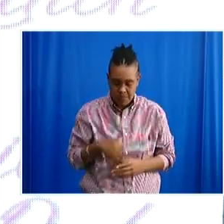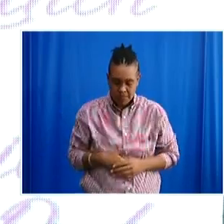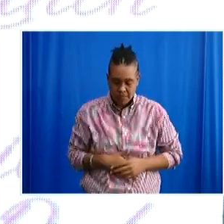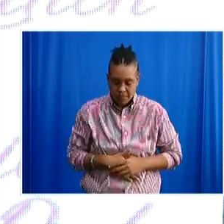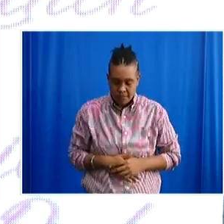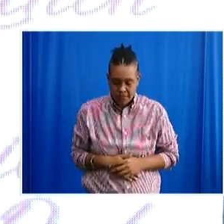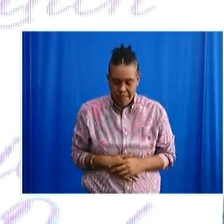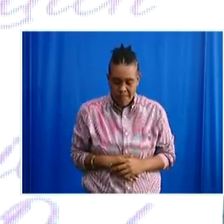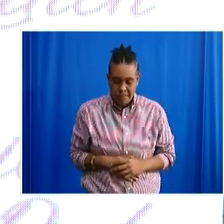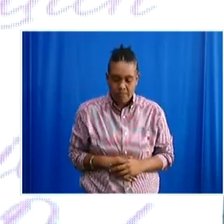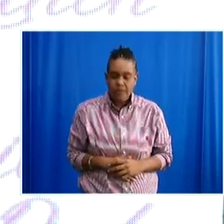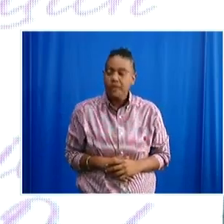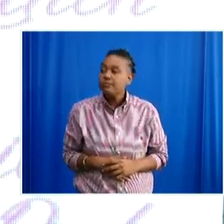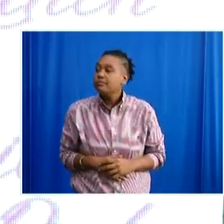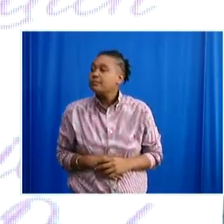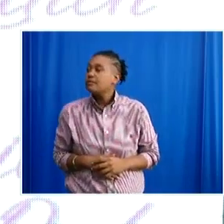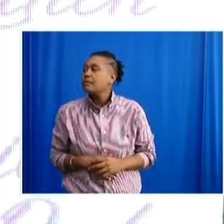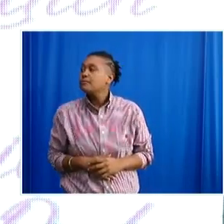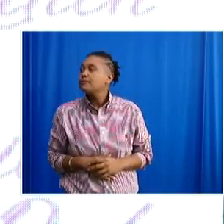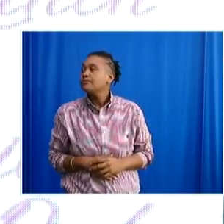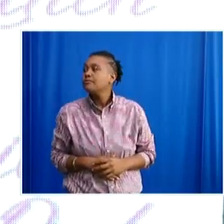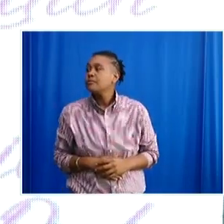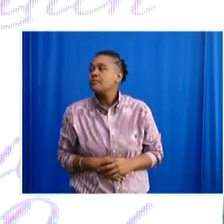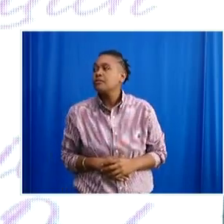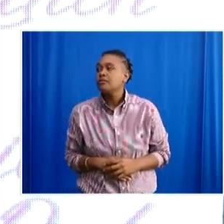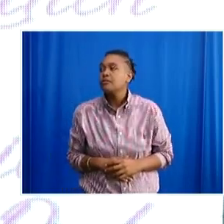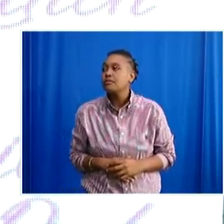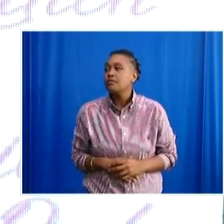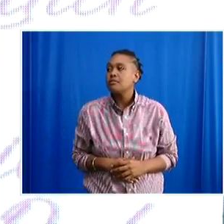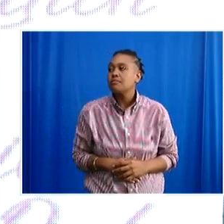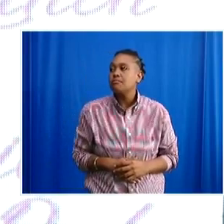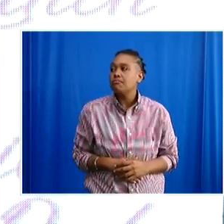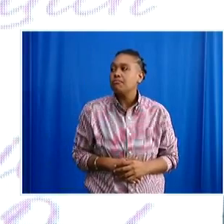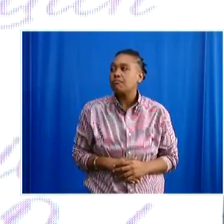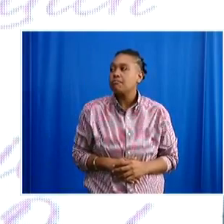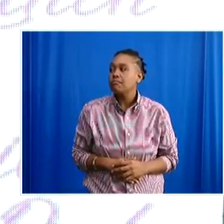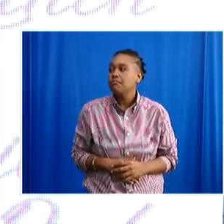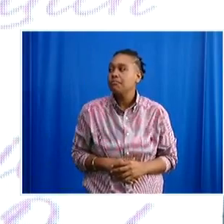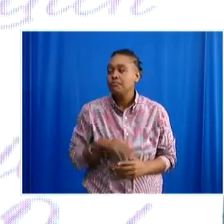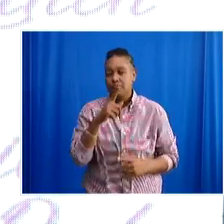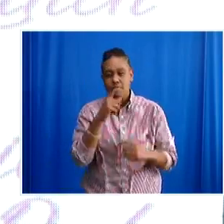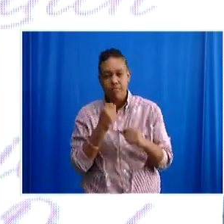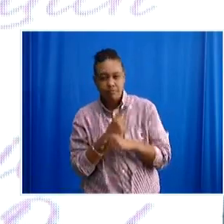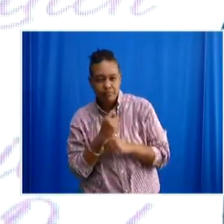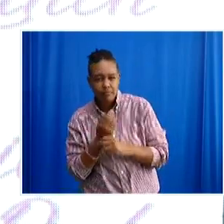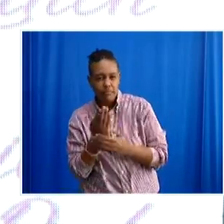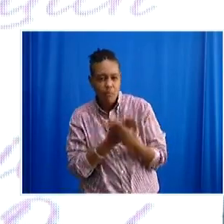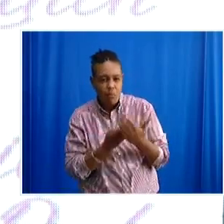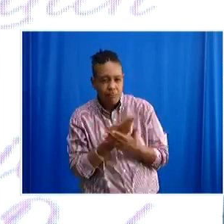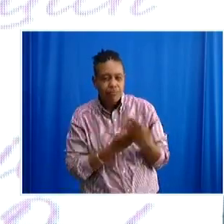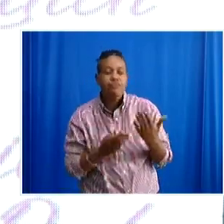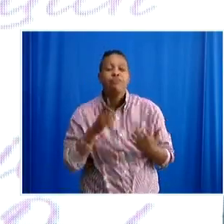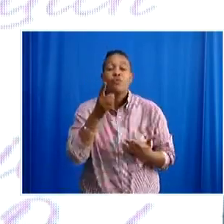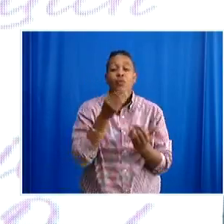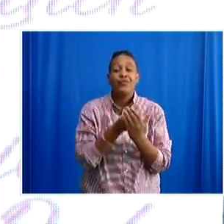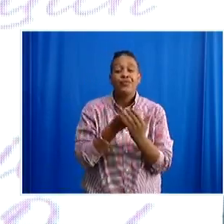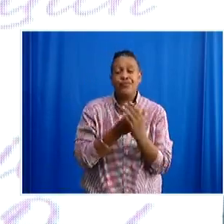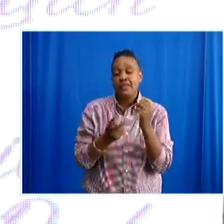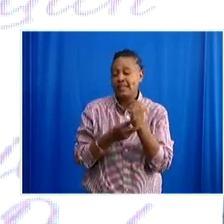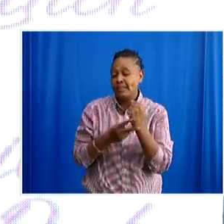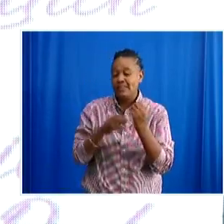your annual budgetary allocation, your fiscal savings in some kind of national disaster risk